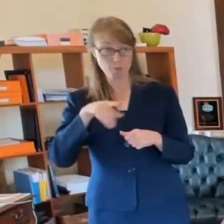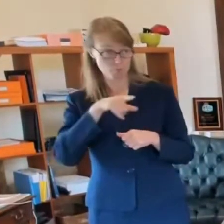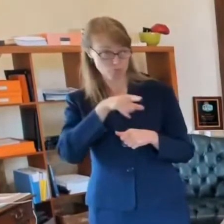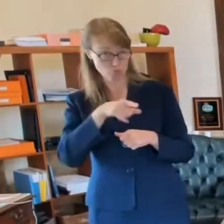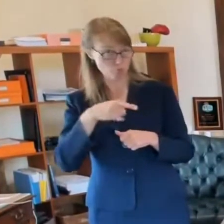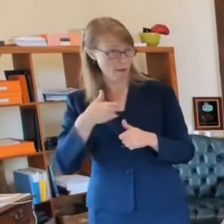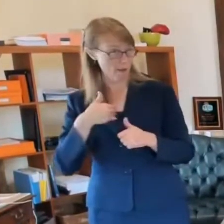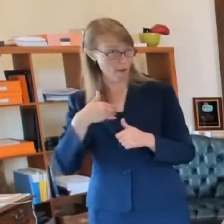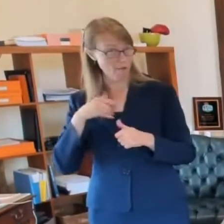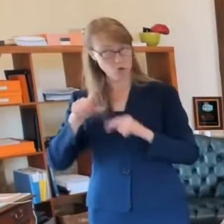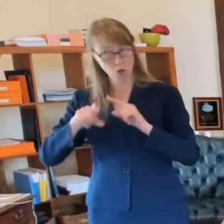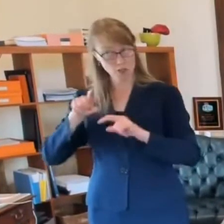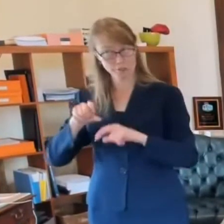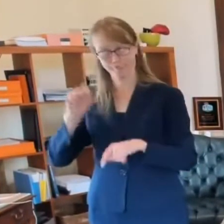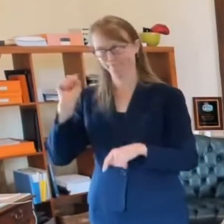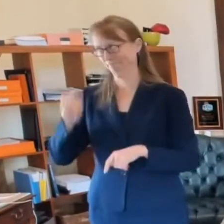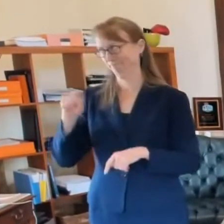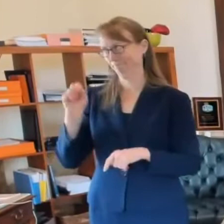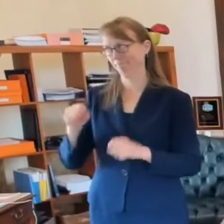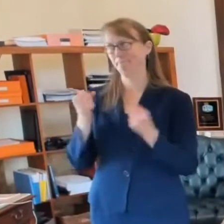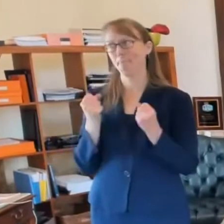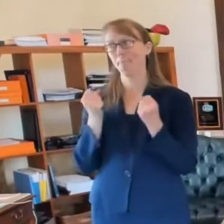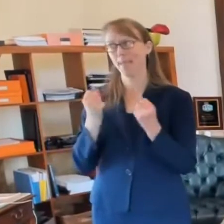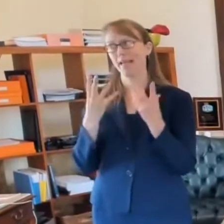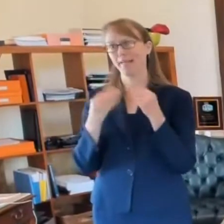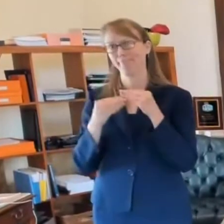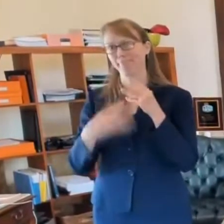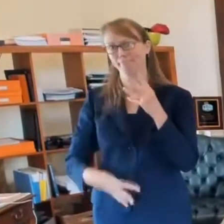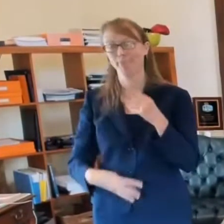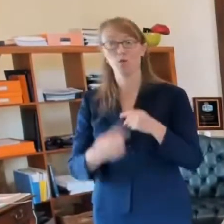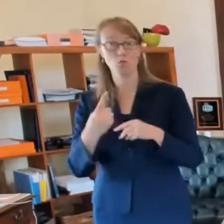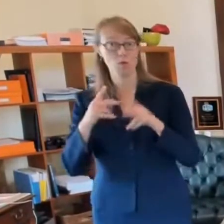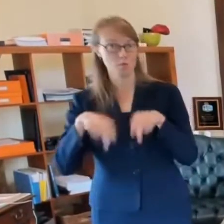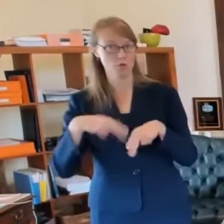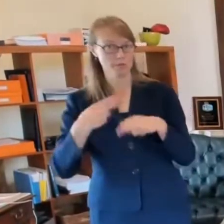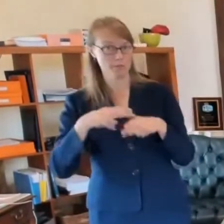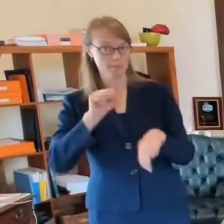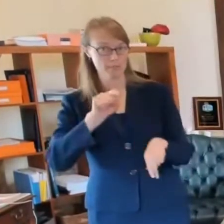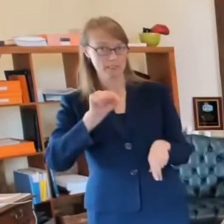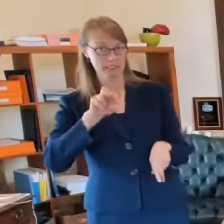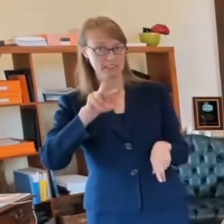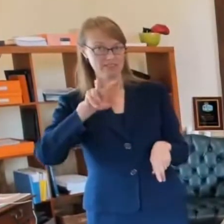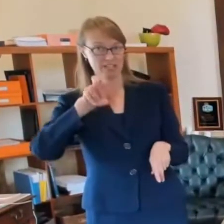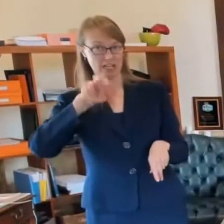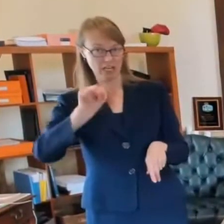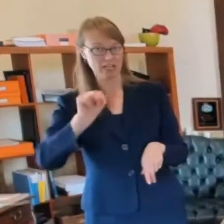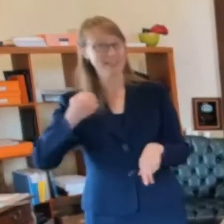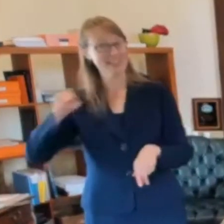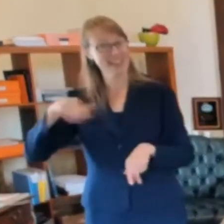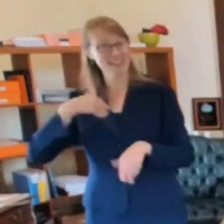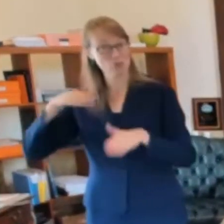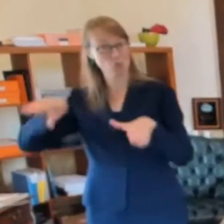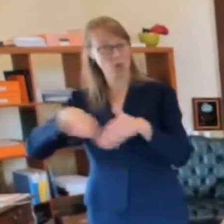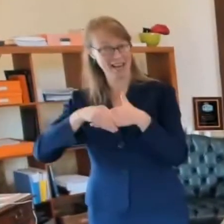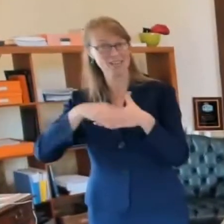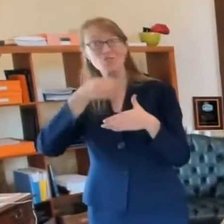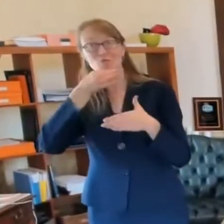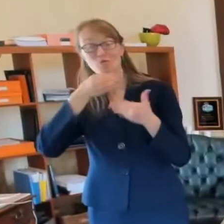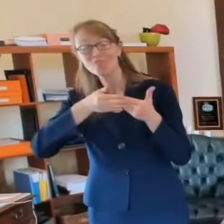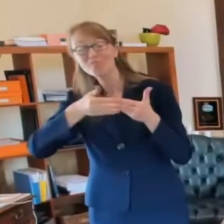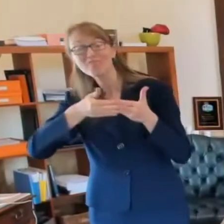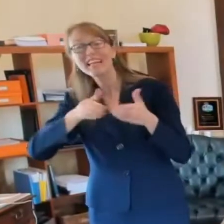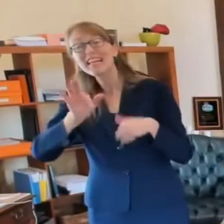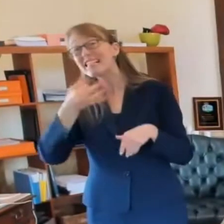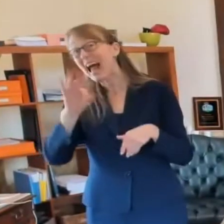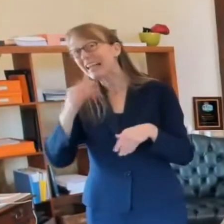you might expect. Sure. So Stephen is watching, and Stephen has a wedding in 19 days. And like St. Louis